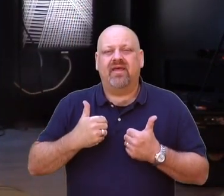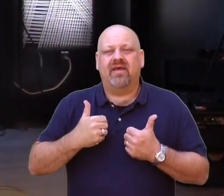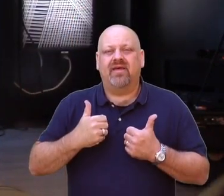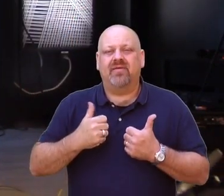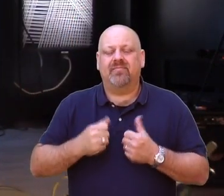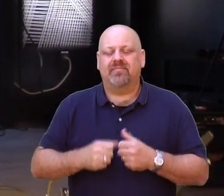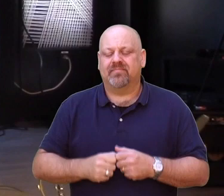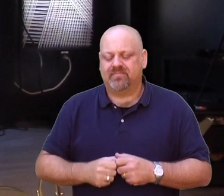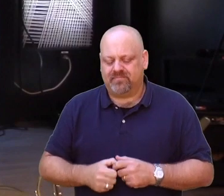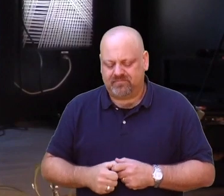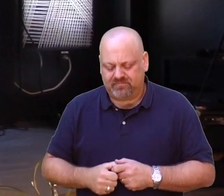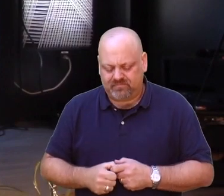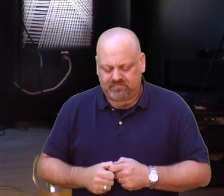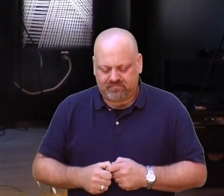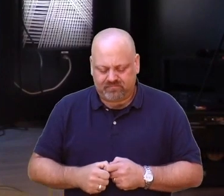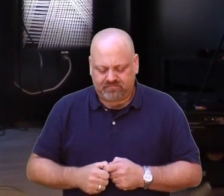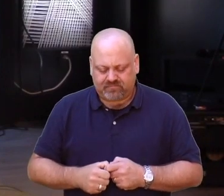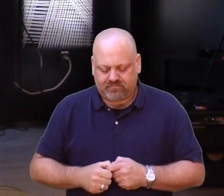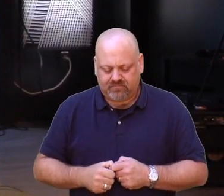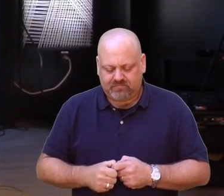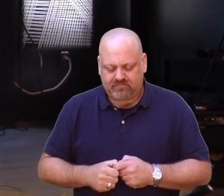I am.